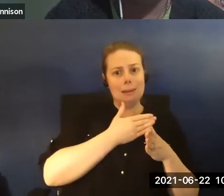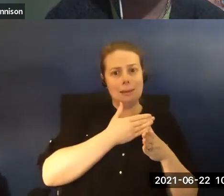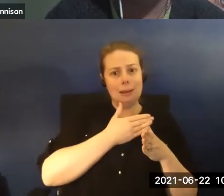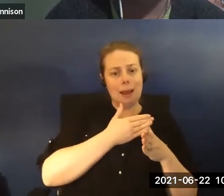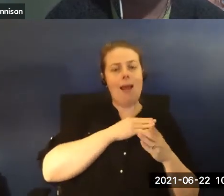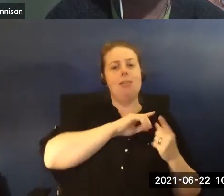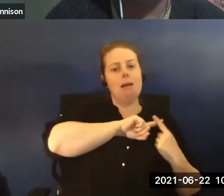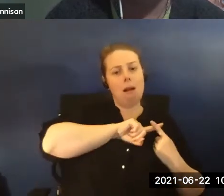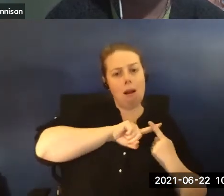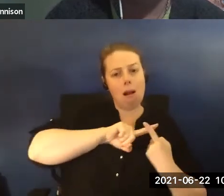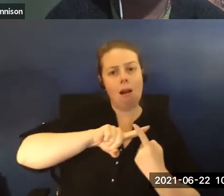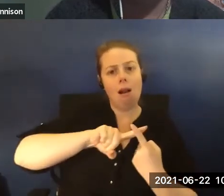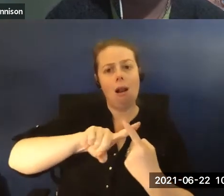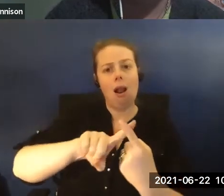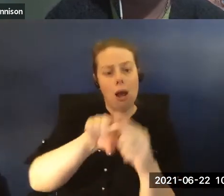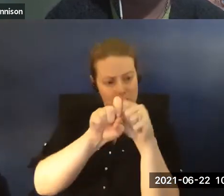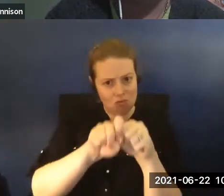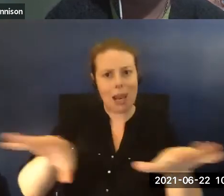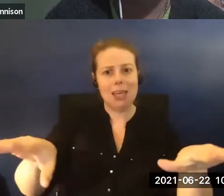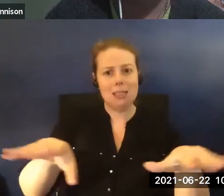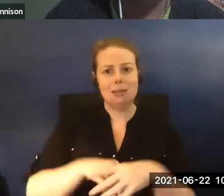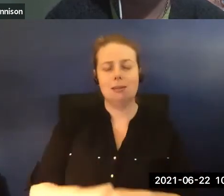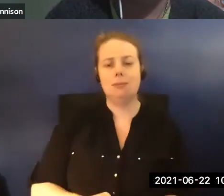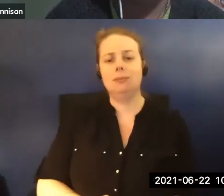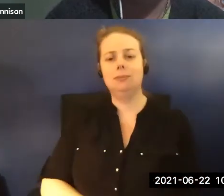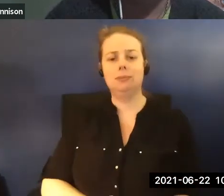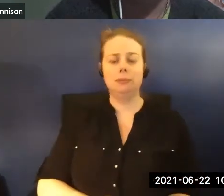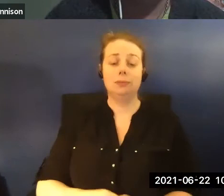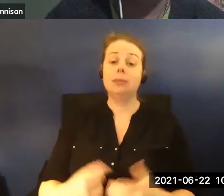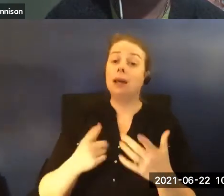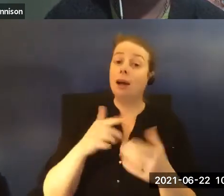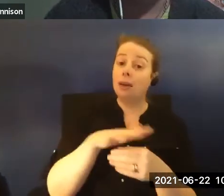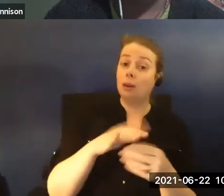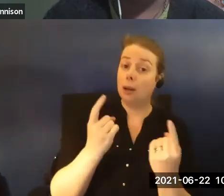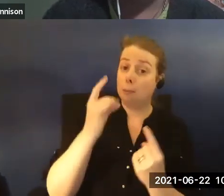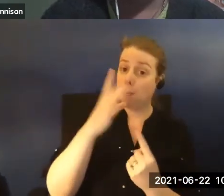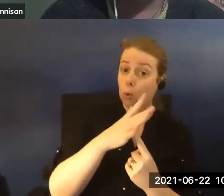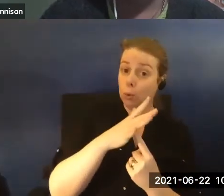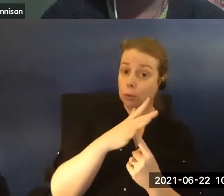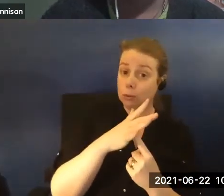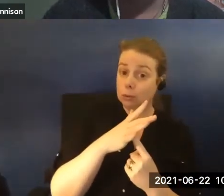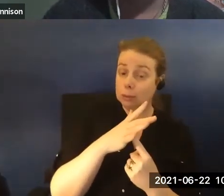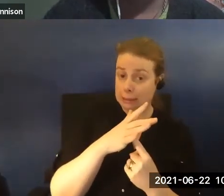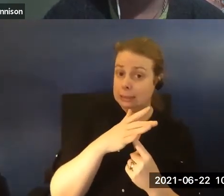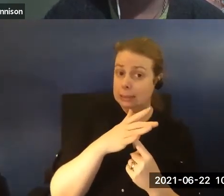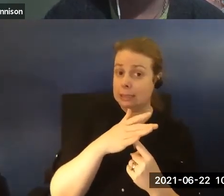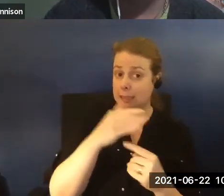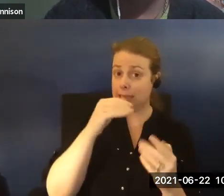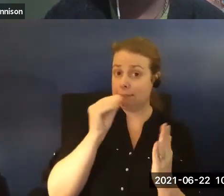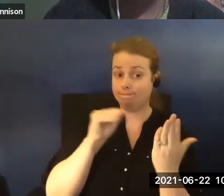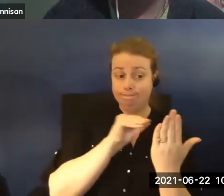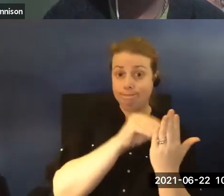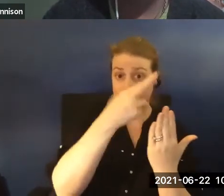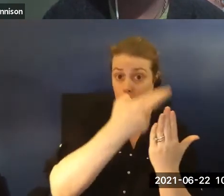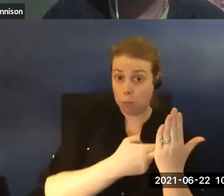the release cycle. Now, the other area that is important is, which is stated in the paper already, where we